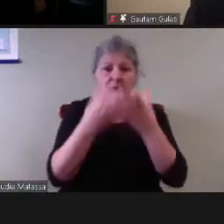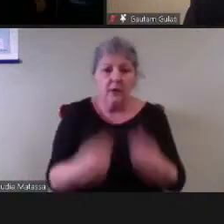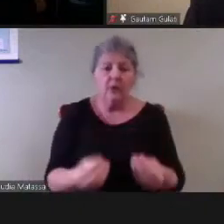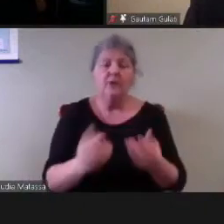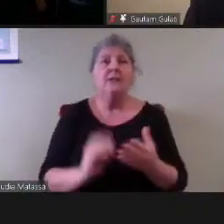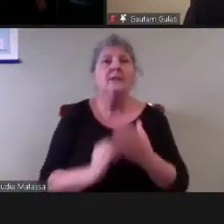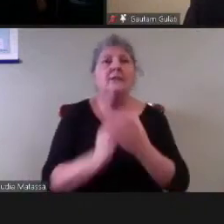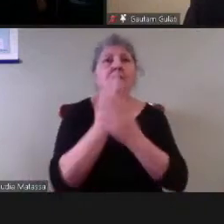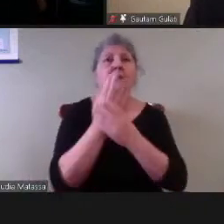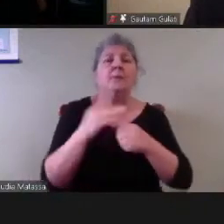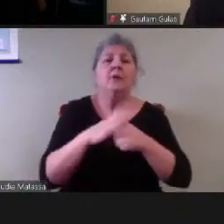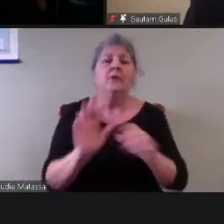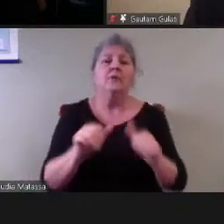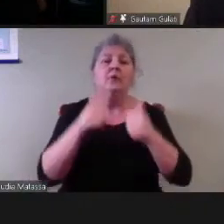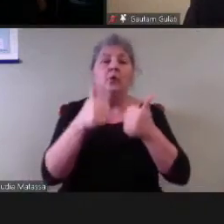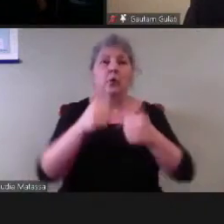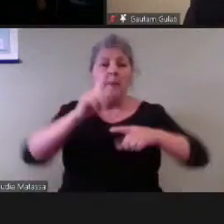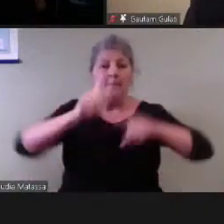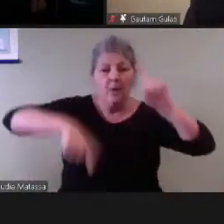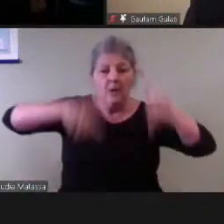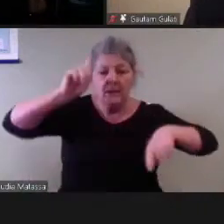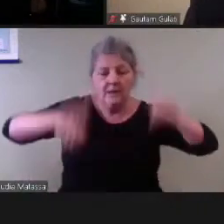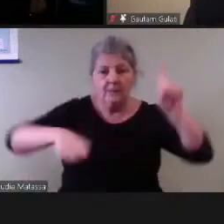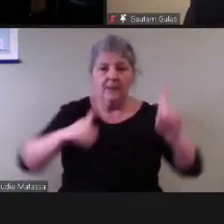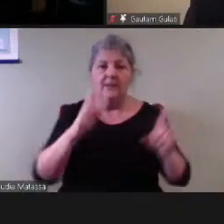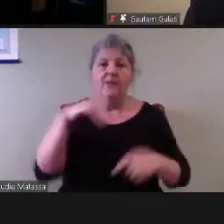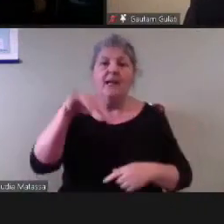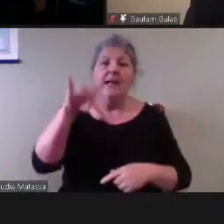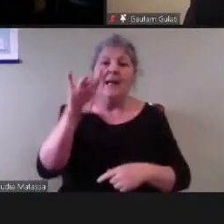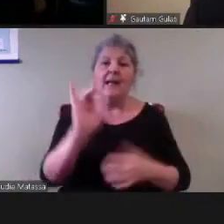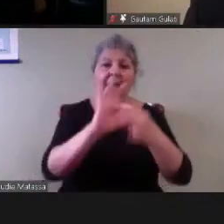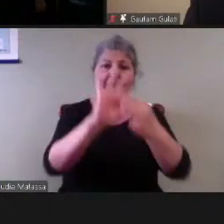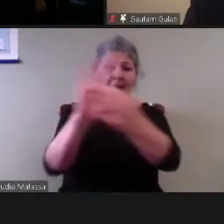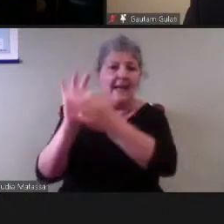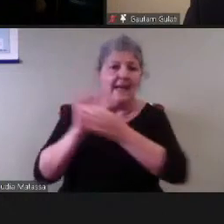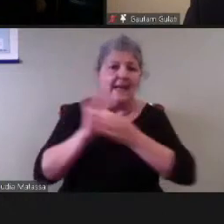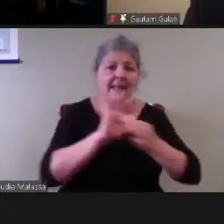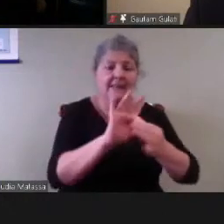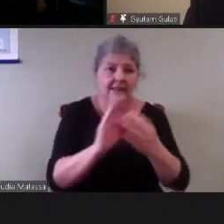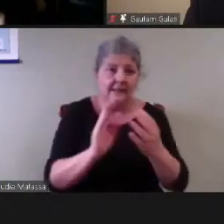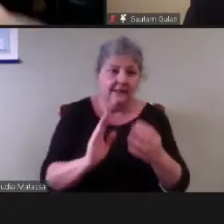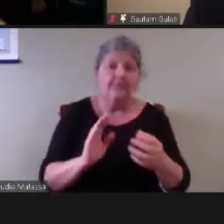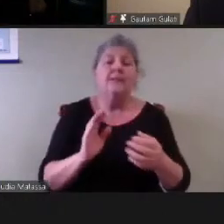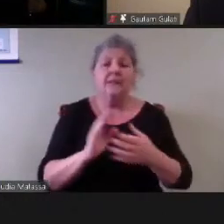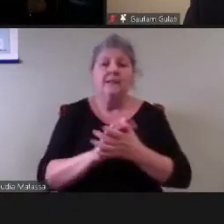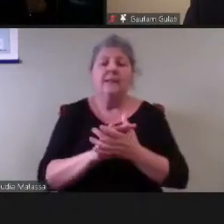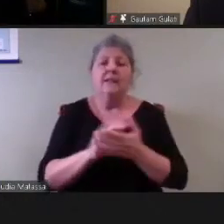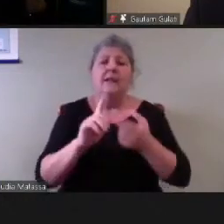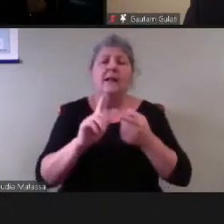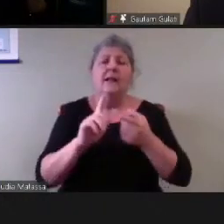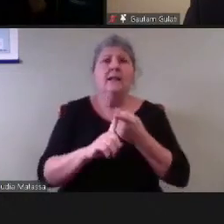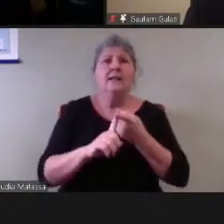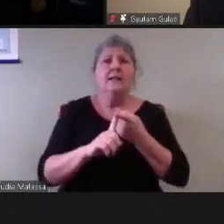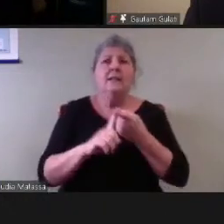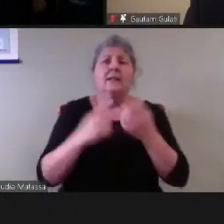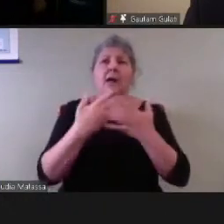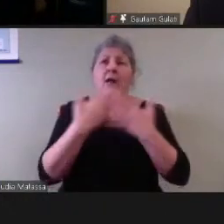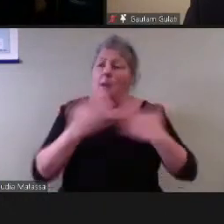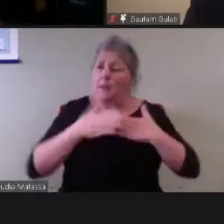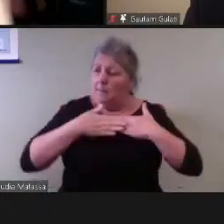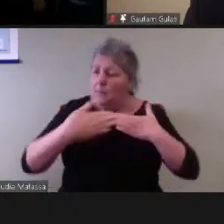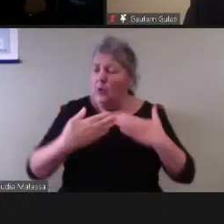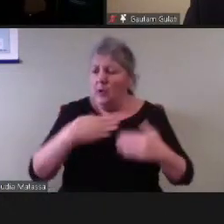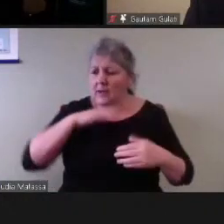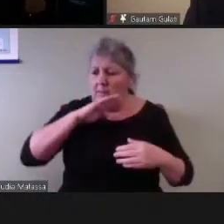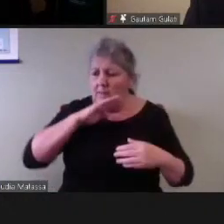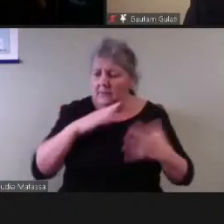development of good multidisciplinary links, both within and across the system, and a lot more. And I mean,